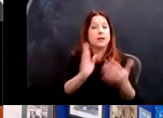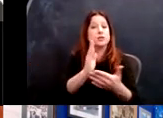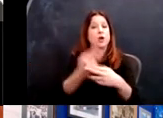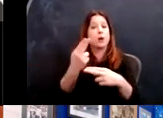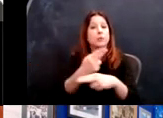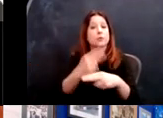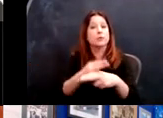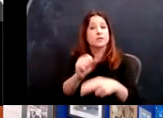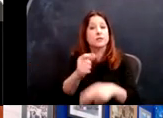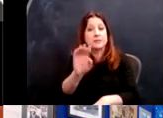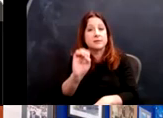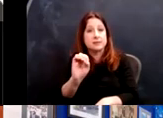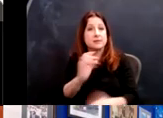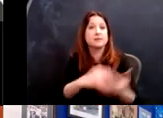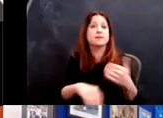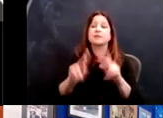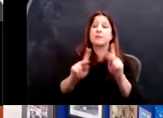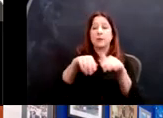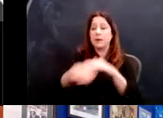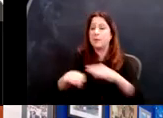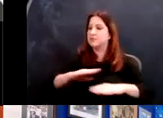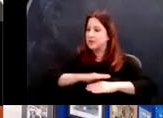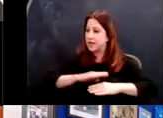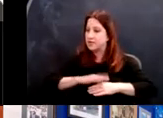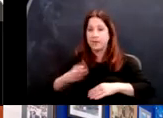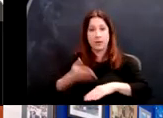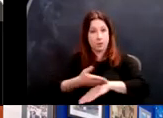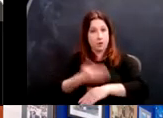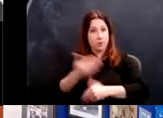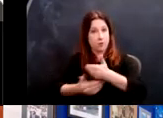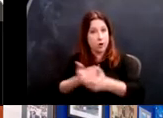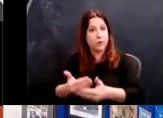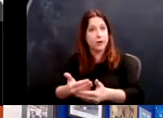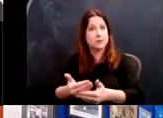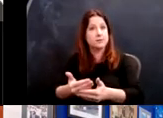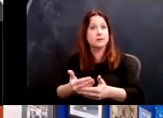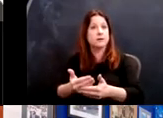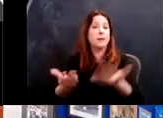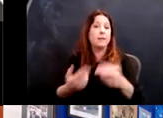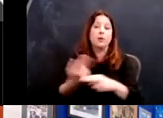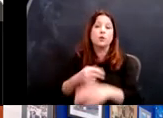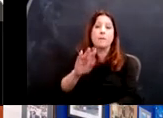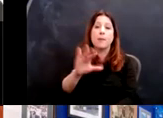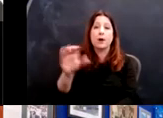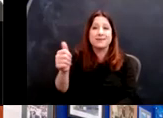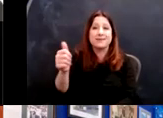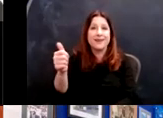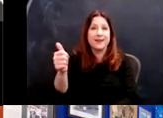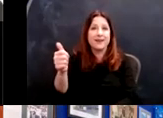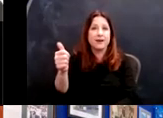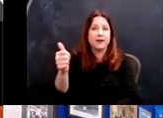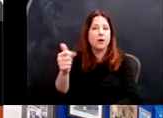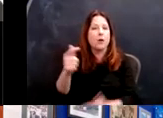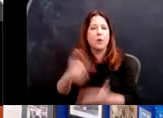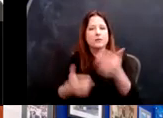use? Is it the proportion of people who are satisfied with how they're progressing for recovery? Is it something like the BARC-10, taking a scale like that